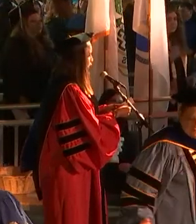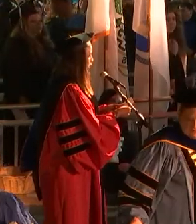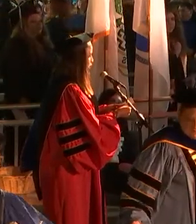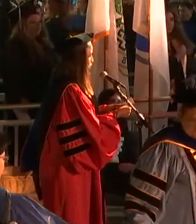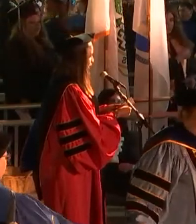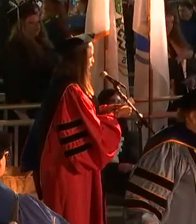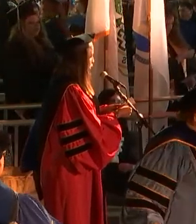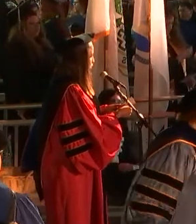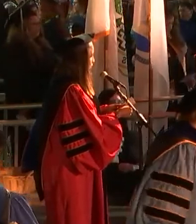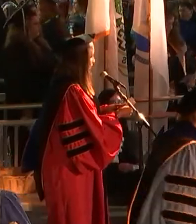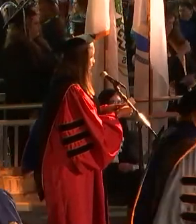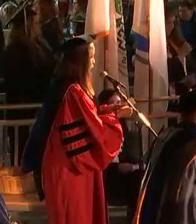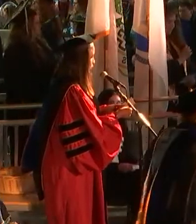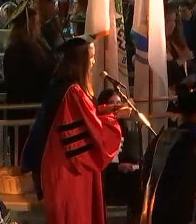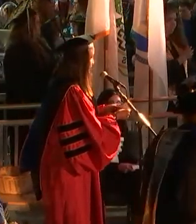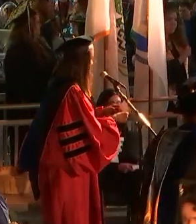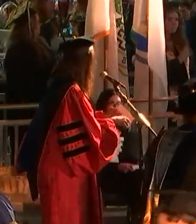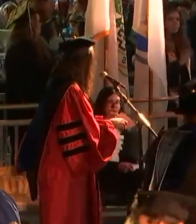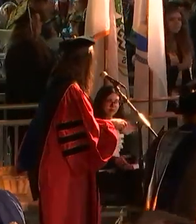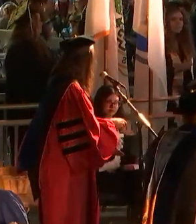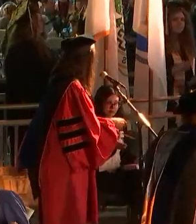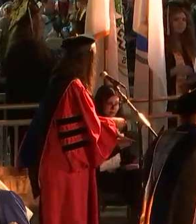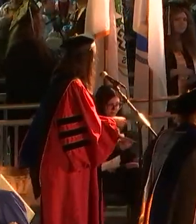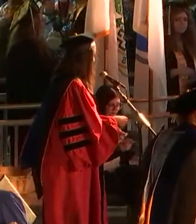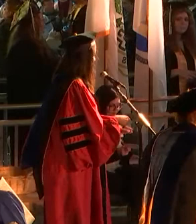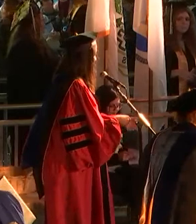Taylor Nicole Mello, magna cum laude.